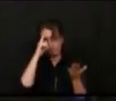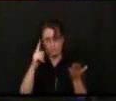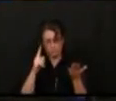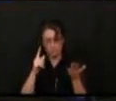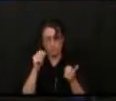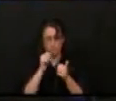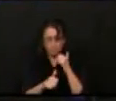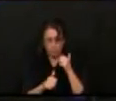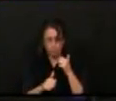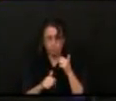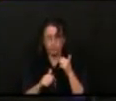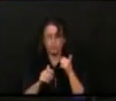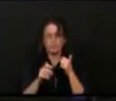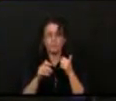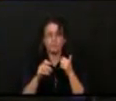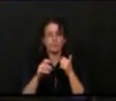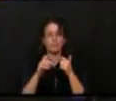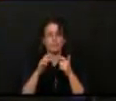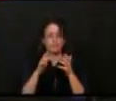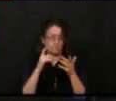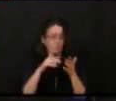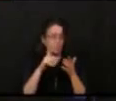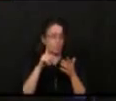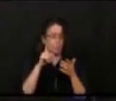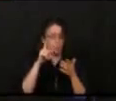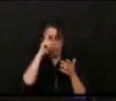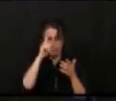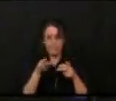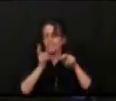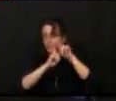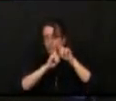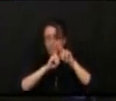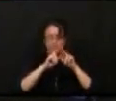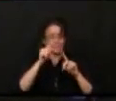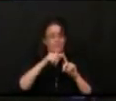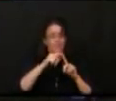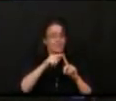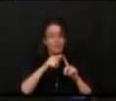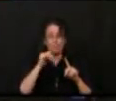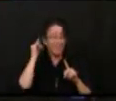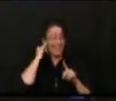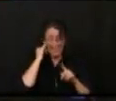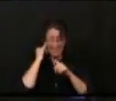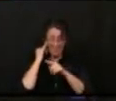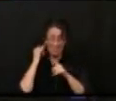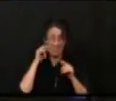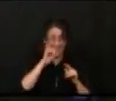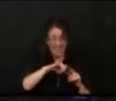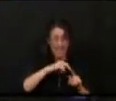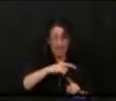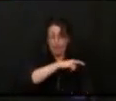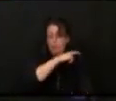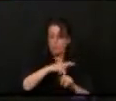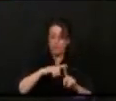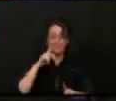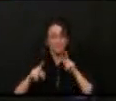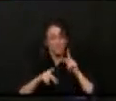extra $100 to $250 that everybody's going to be paying to throw their garbage away looks kind of like a tax